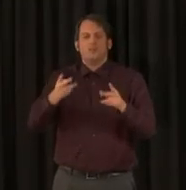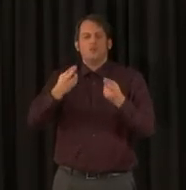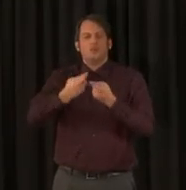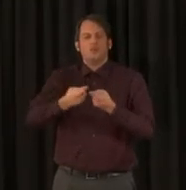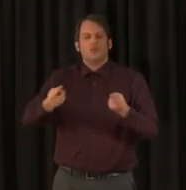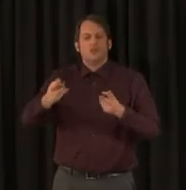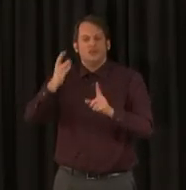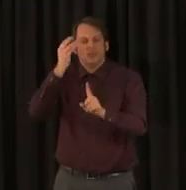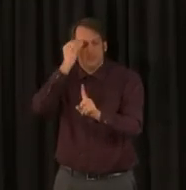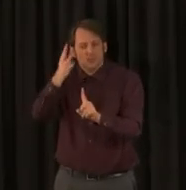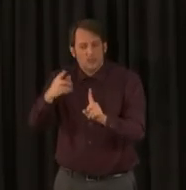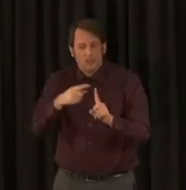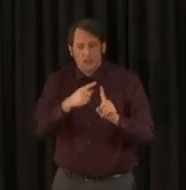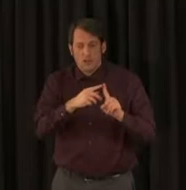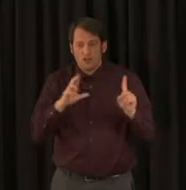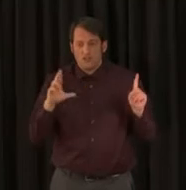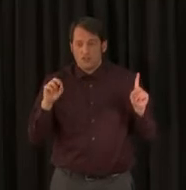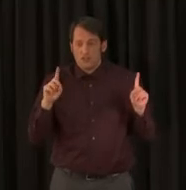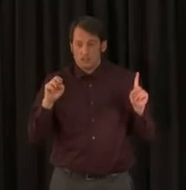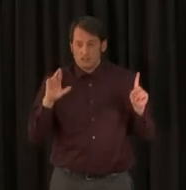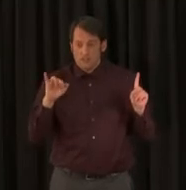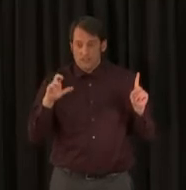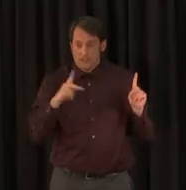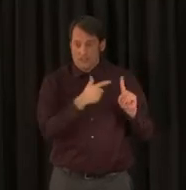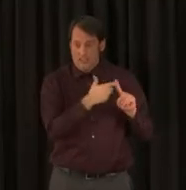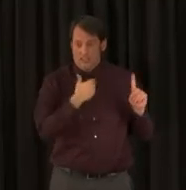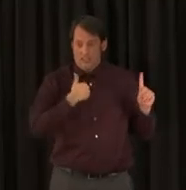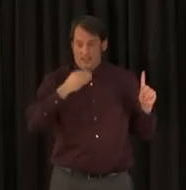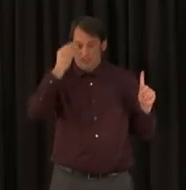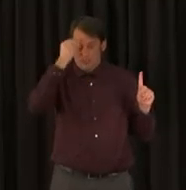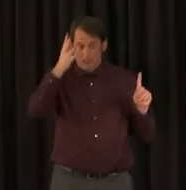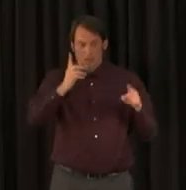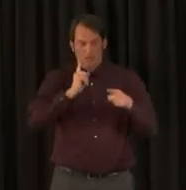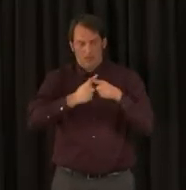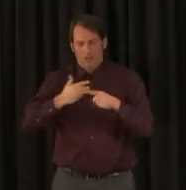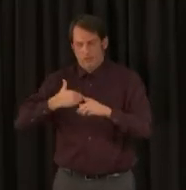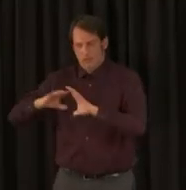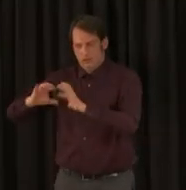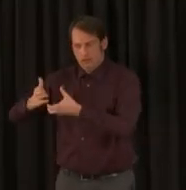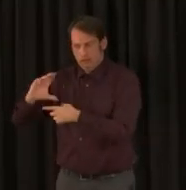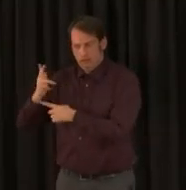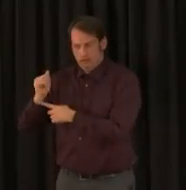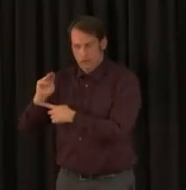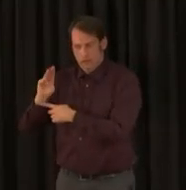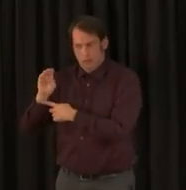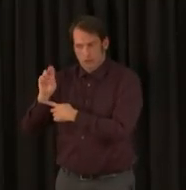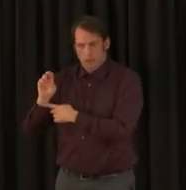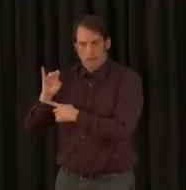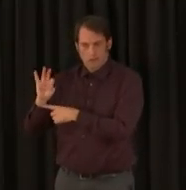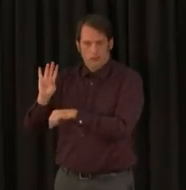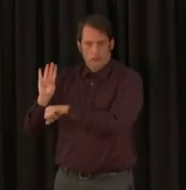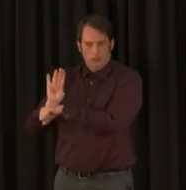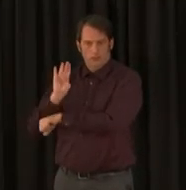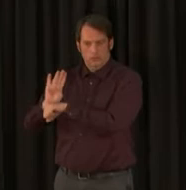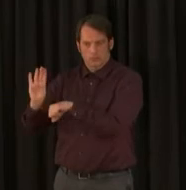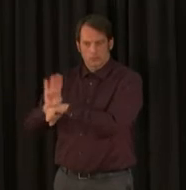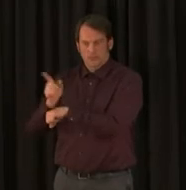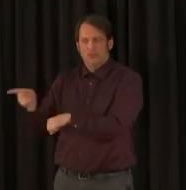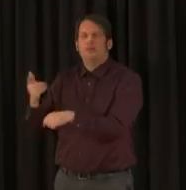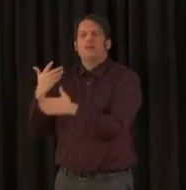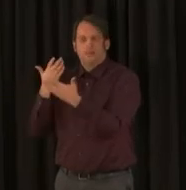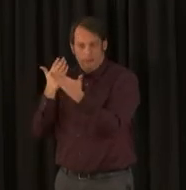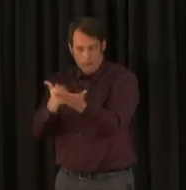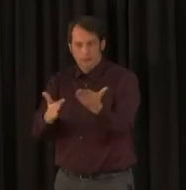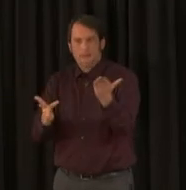contact information. We also have the DC Chamber of Commerce has stepped up again to offer technical assistance to help